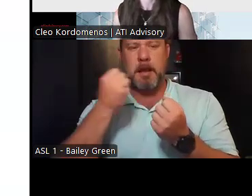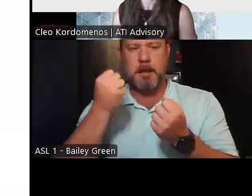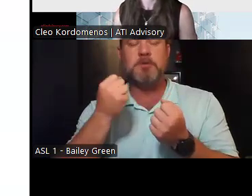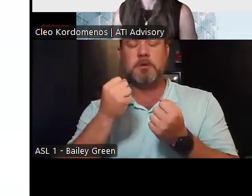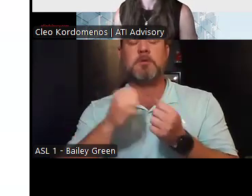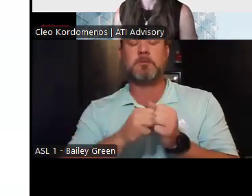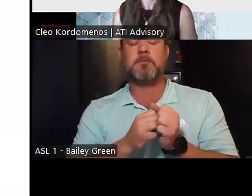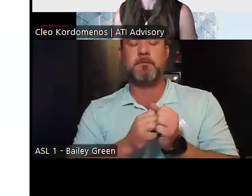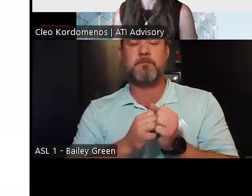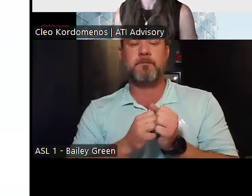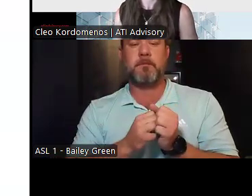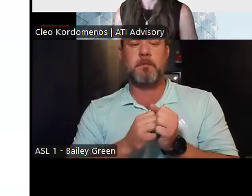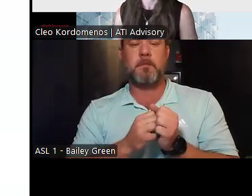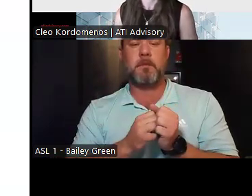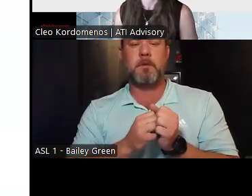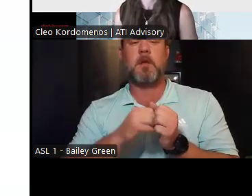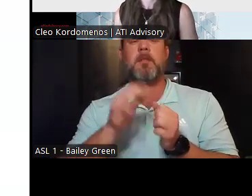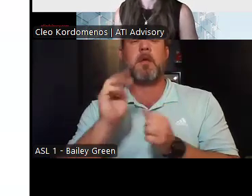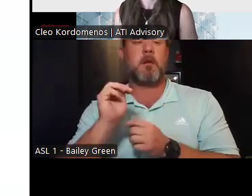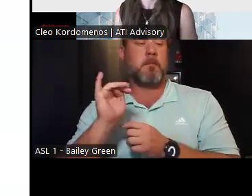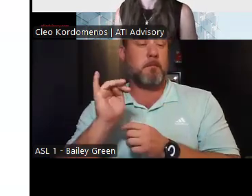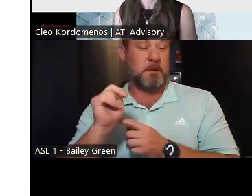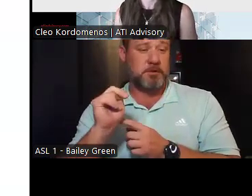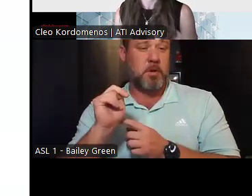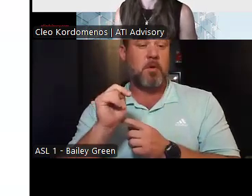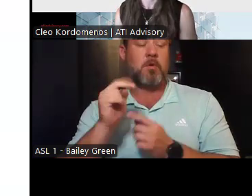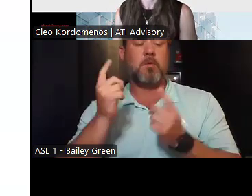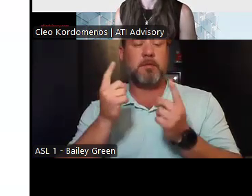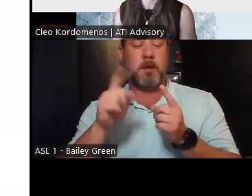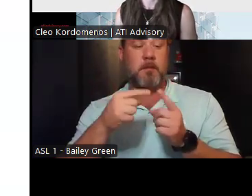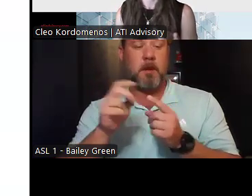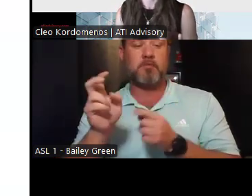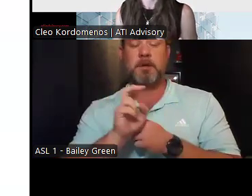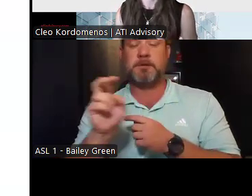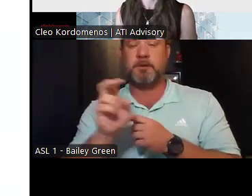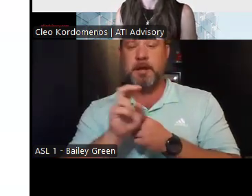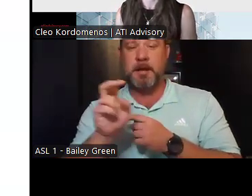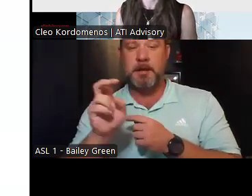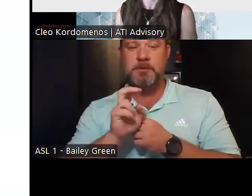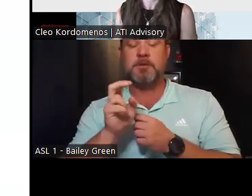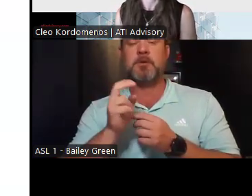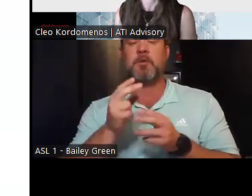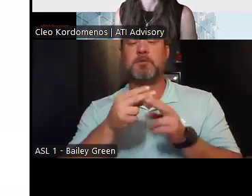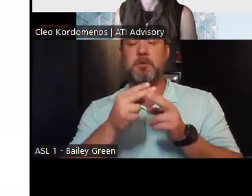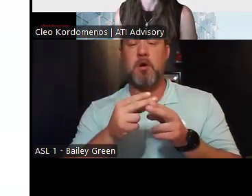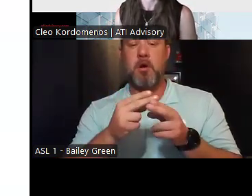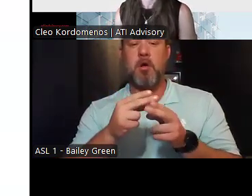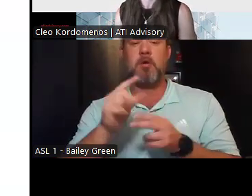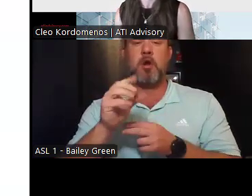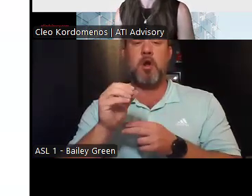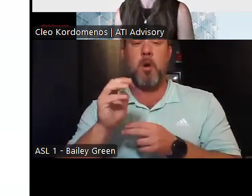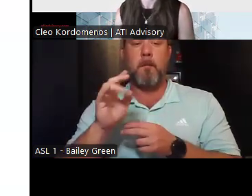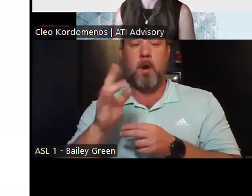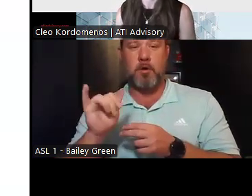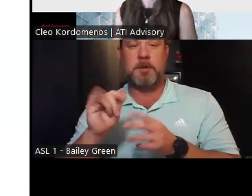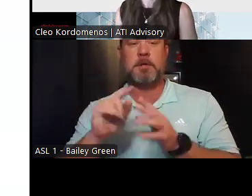one. And then in Minnesota, when we think about transportation, there is what's called the Go Marty initiative that's